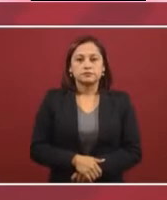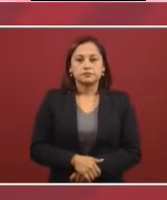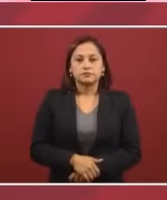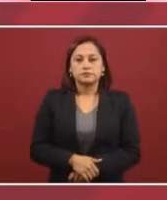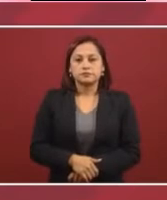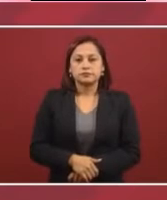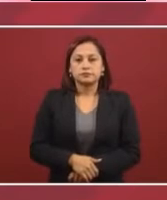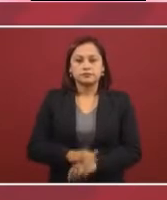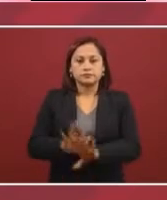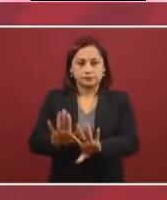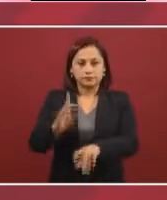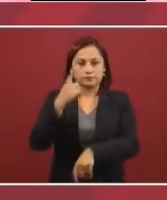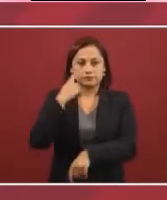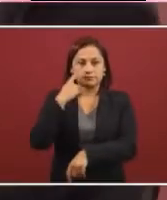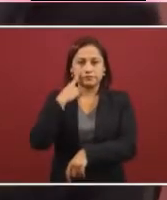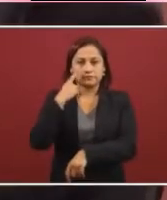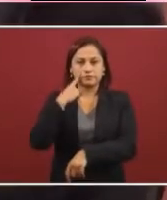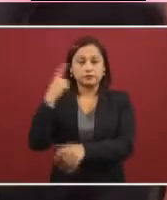getting commissions,